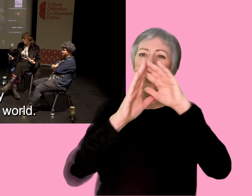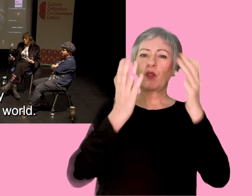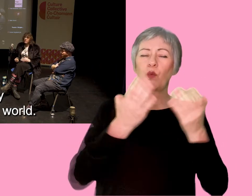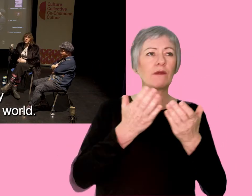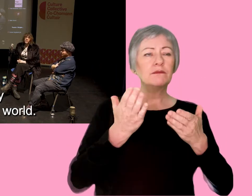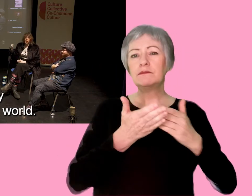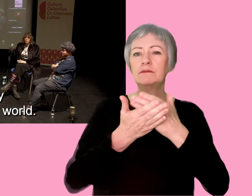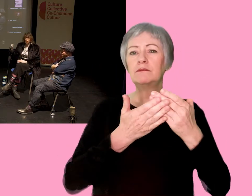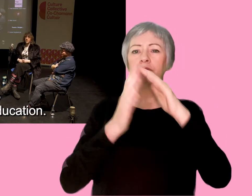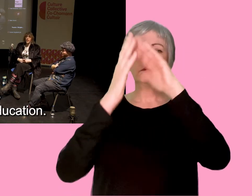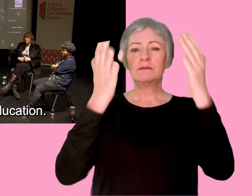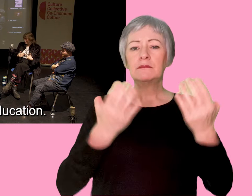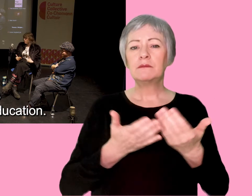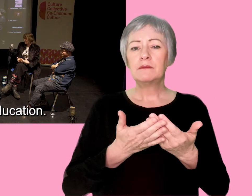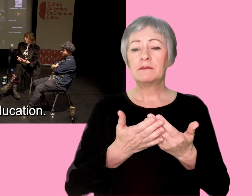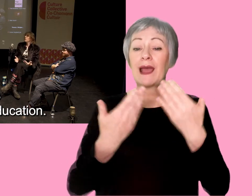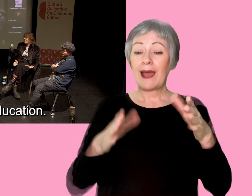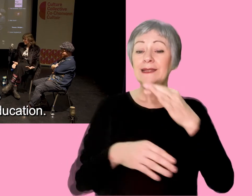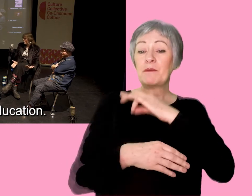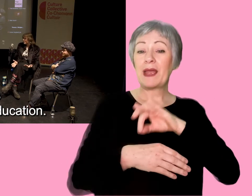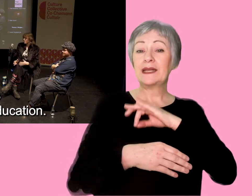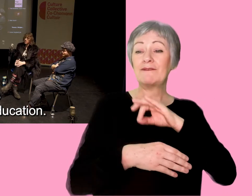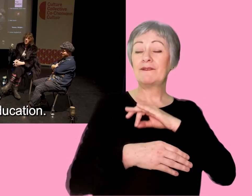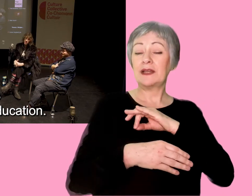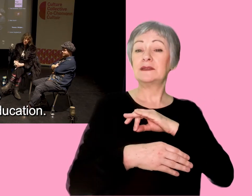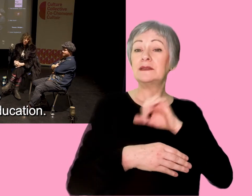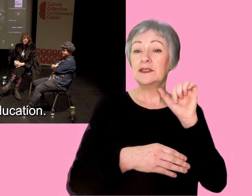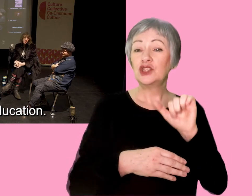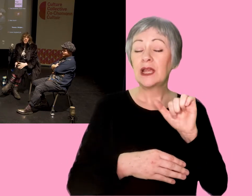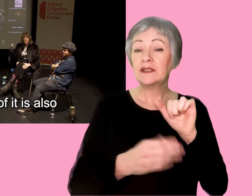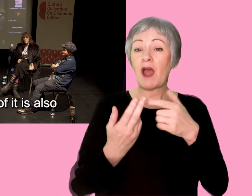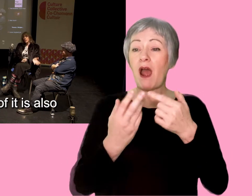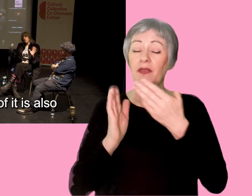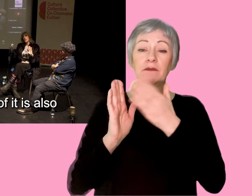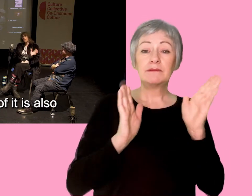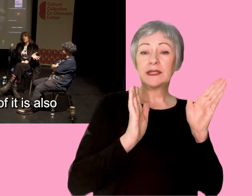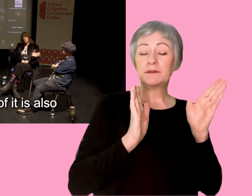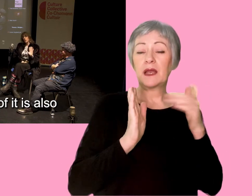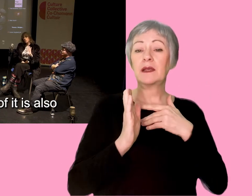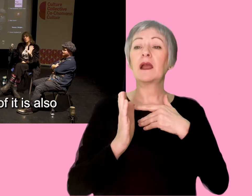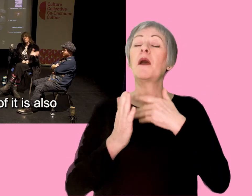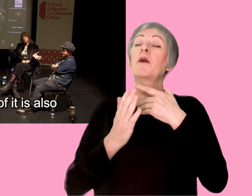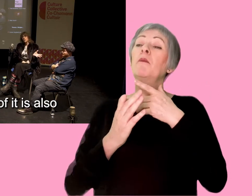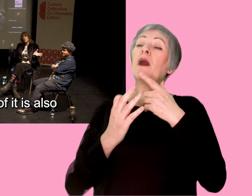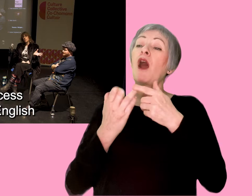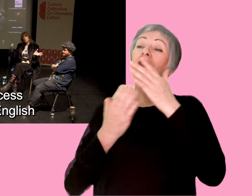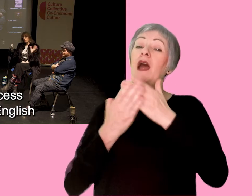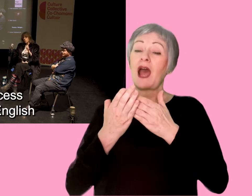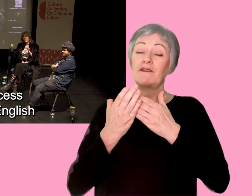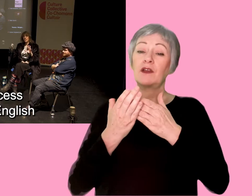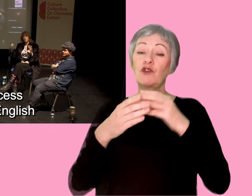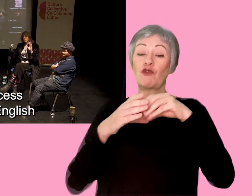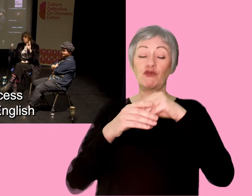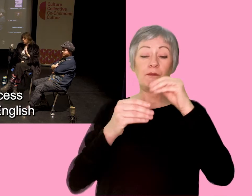the world. And it has benefits for other aspects of education. And then the other half of it is also